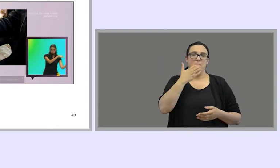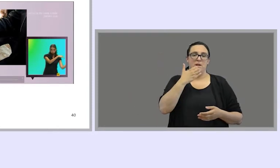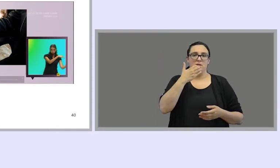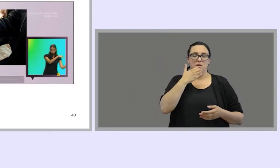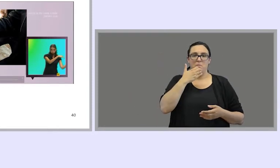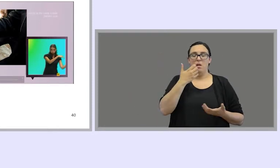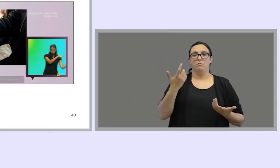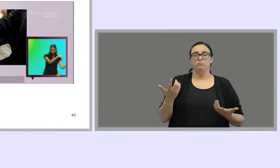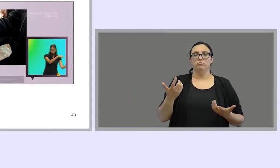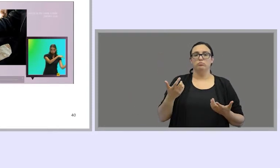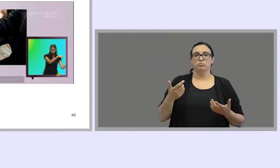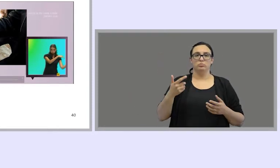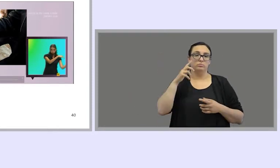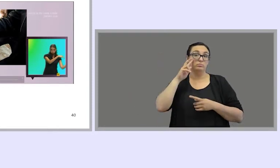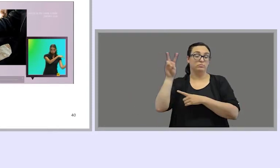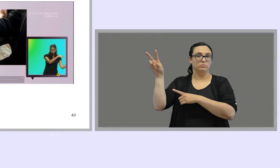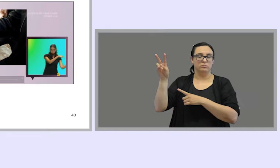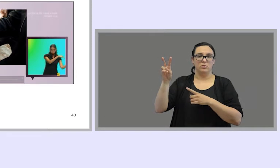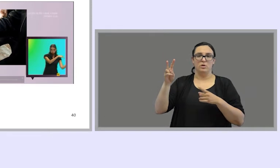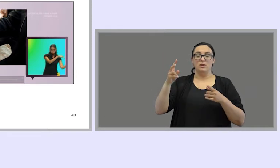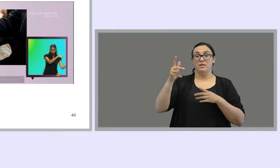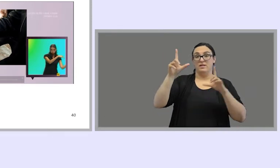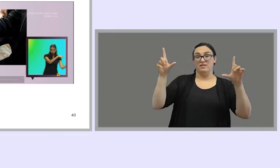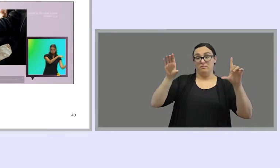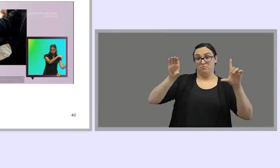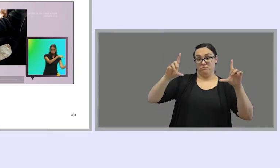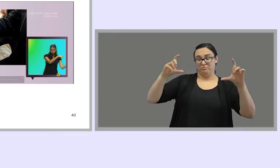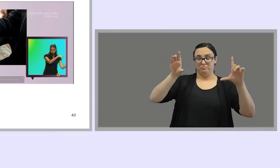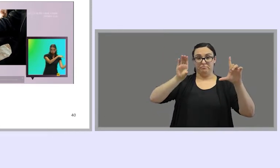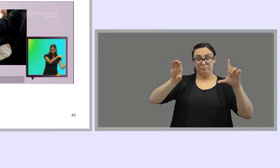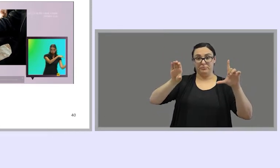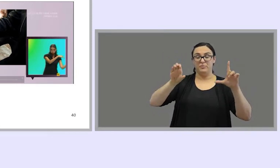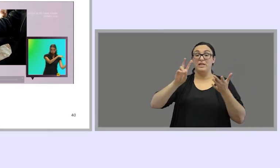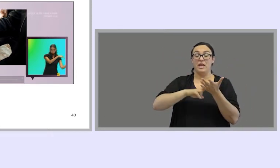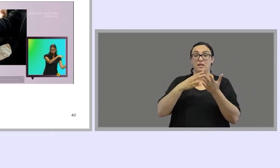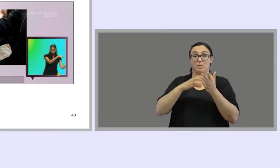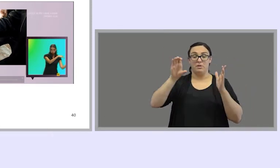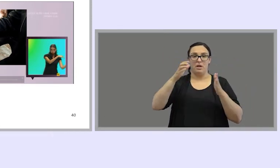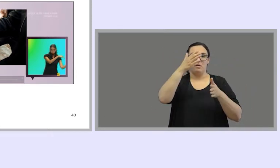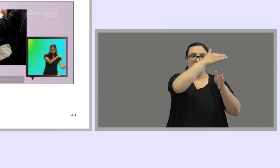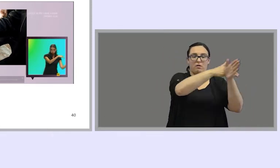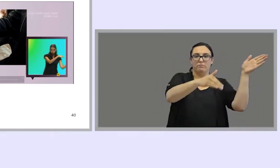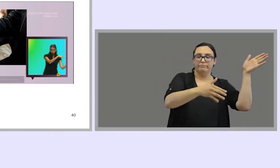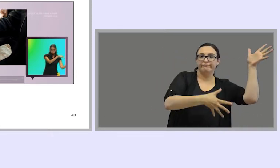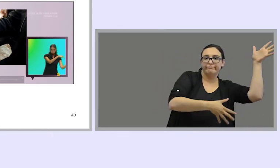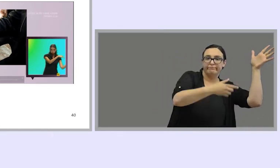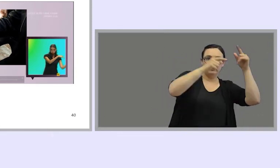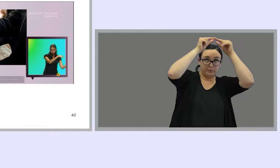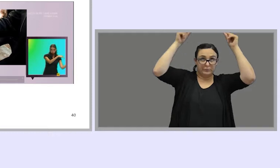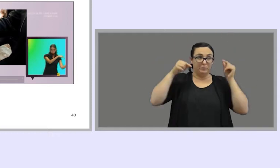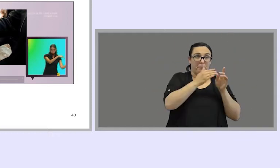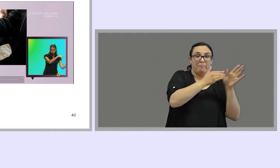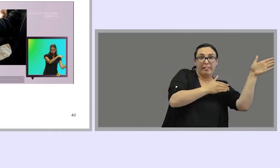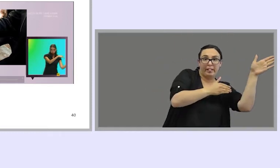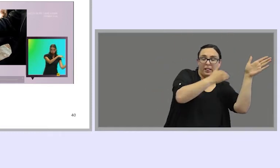example, in this slide, we see a screenshot from a TV program in the Spanish TV where the interpreter's hands are